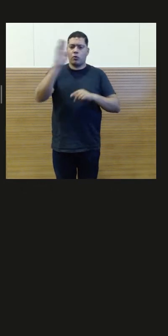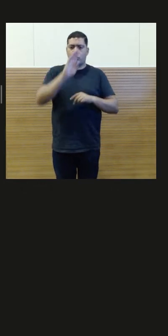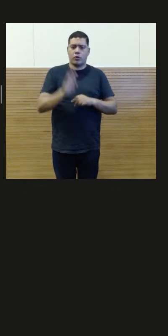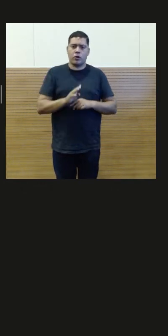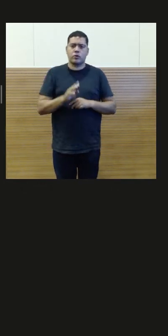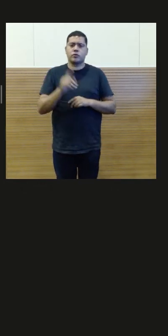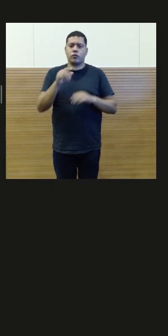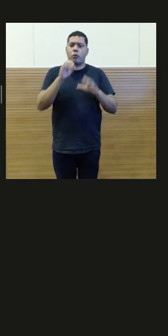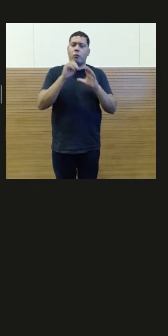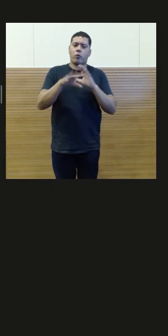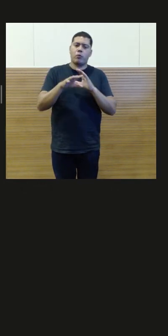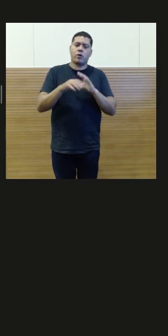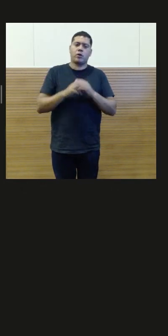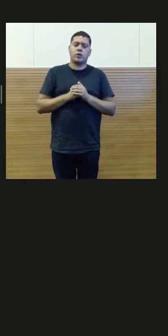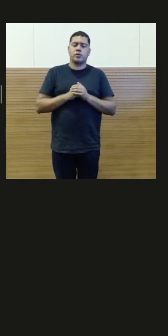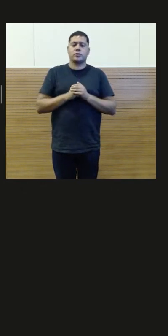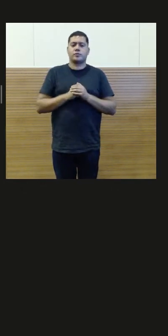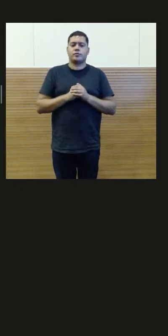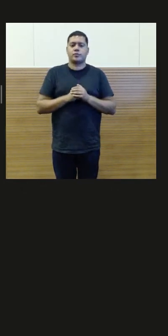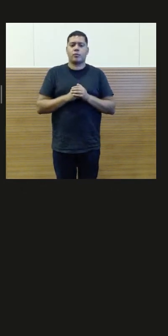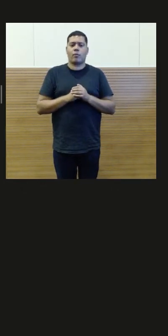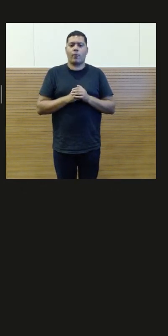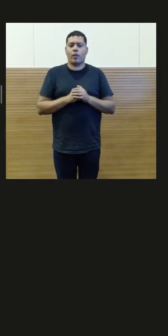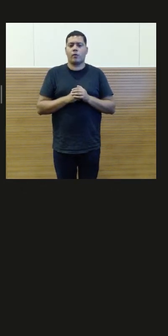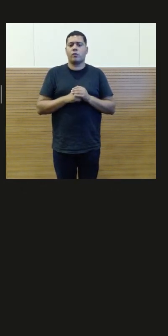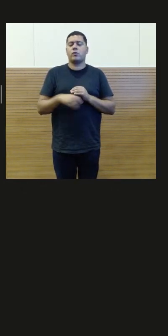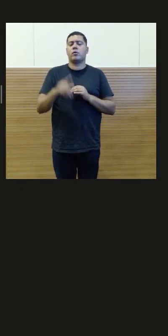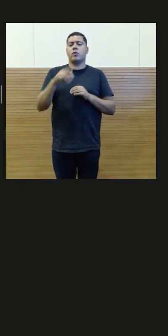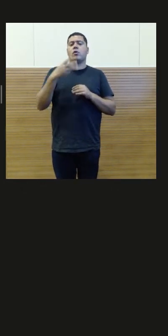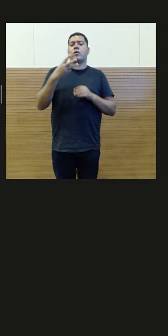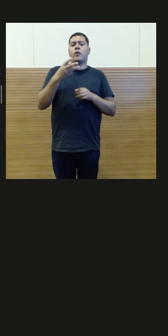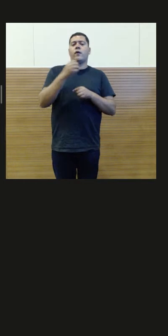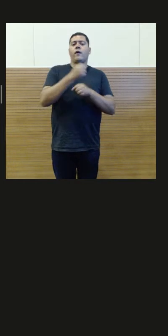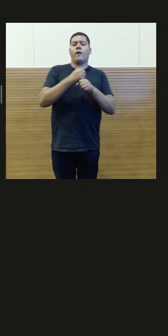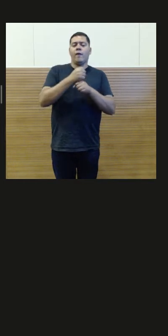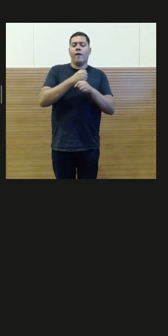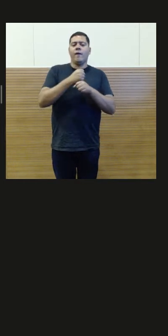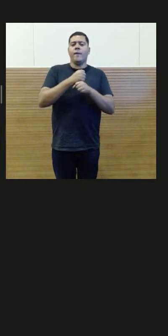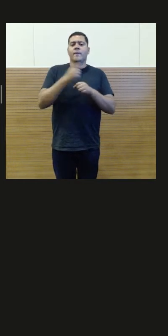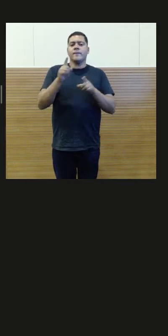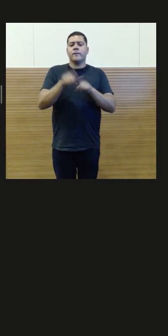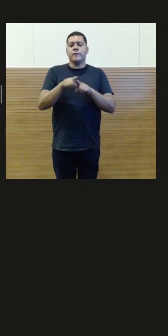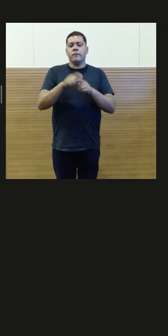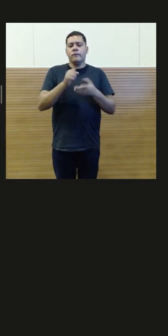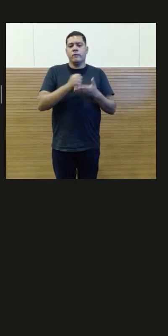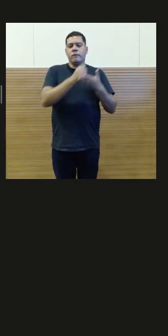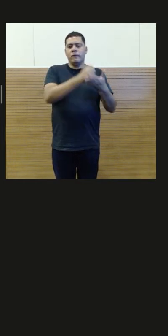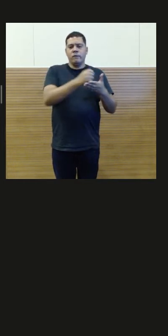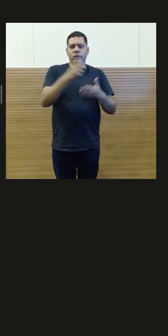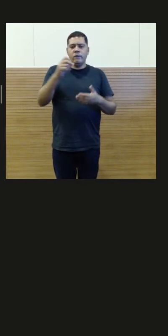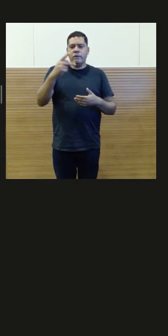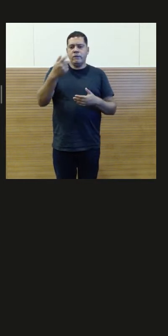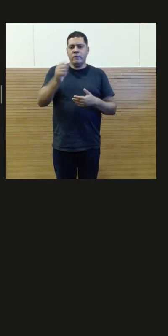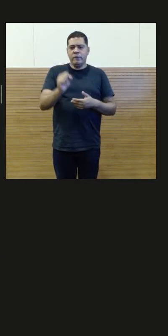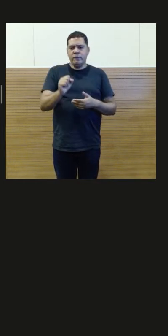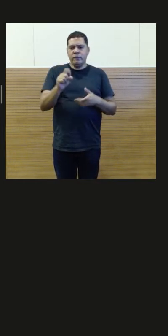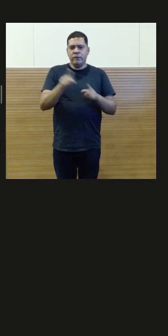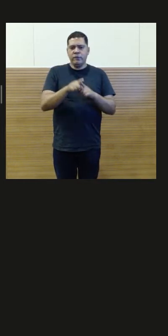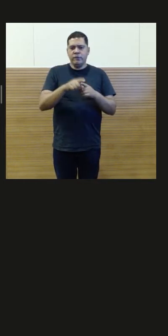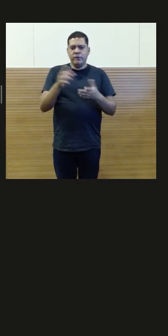Pan-American Health Organization. It is the first effectively to adopt the 2 new theories, which I've summarized